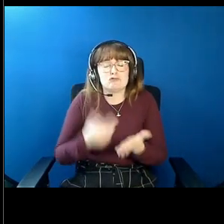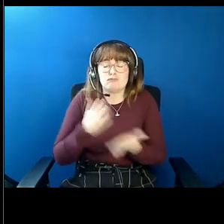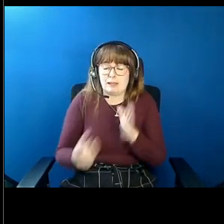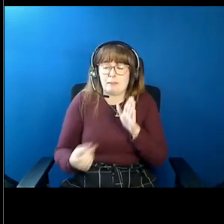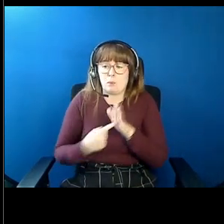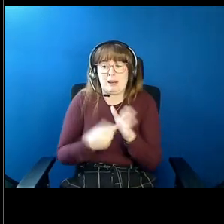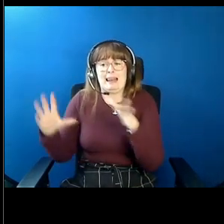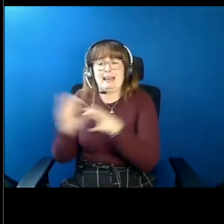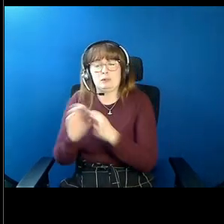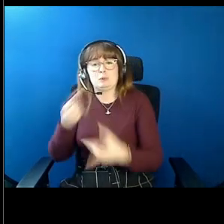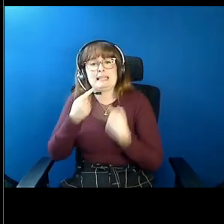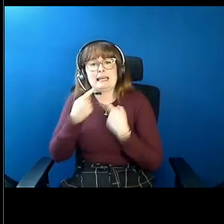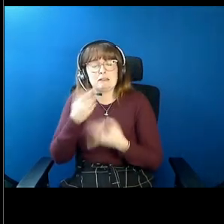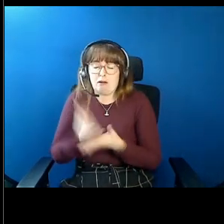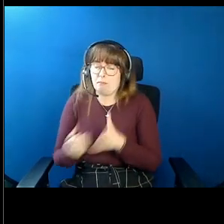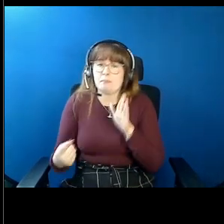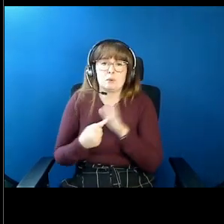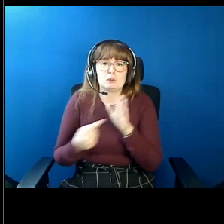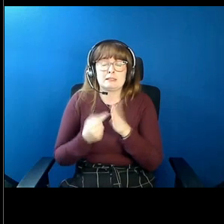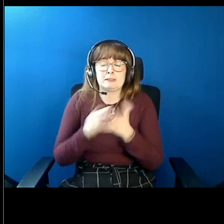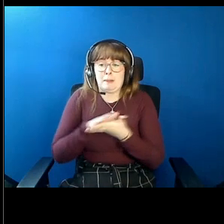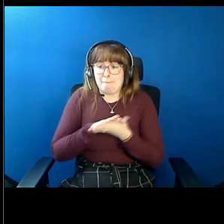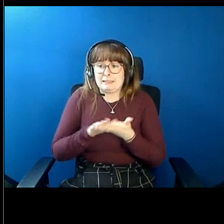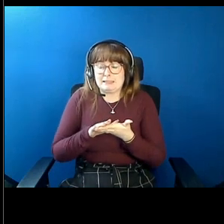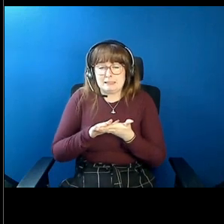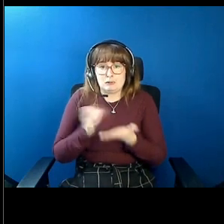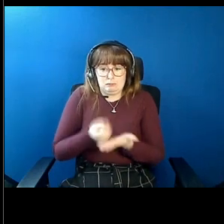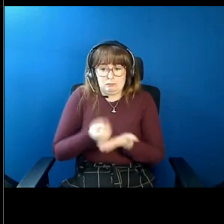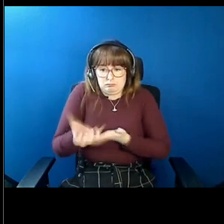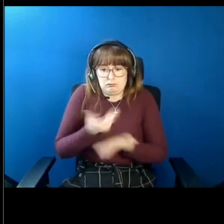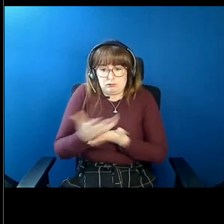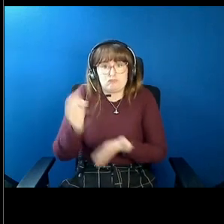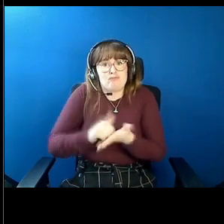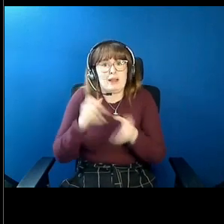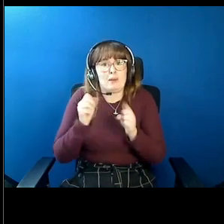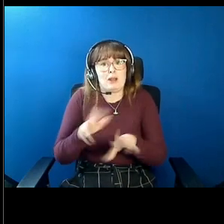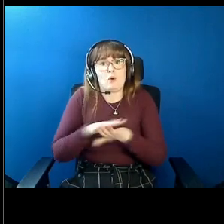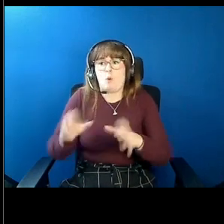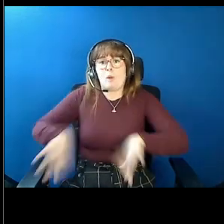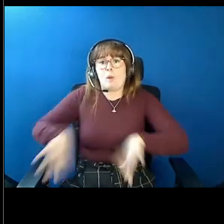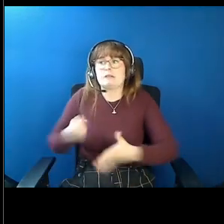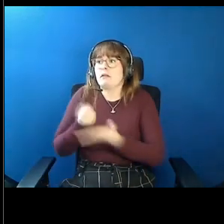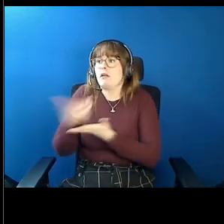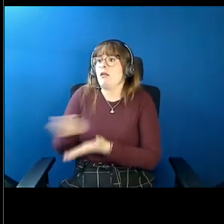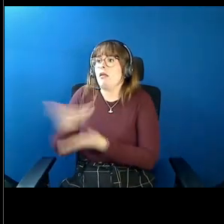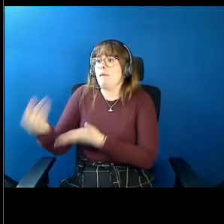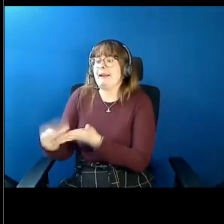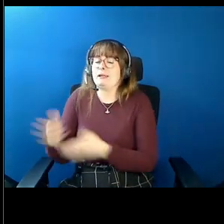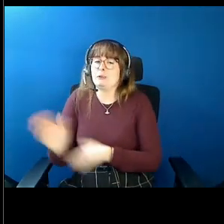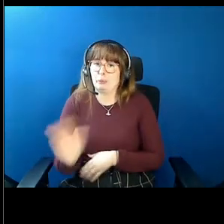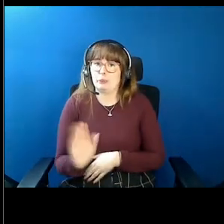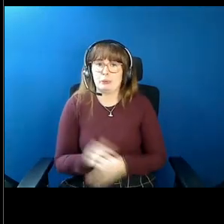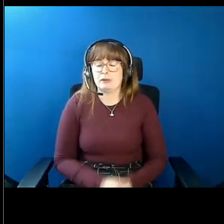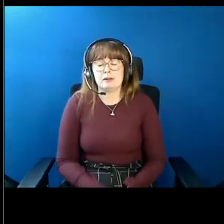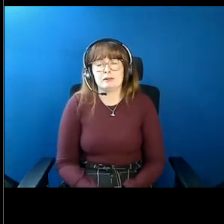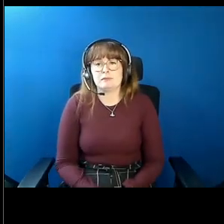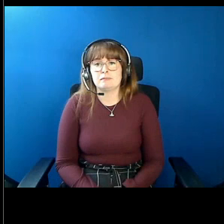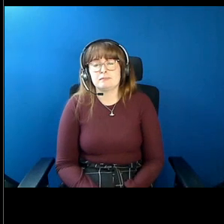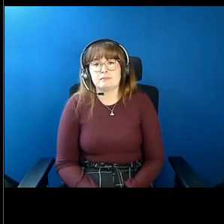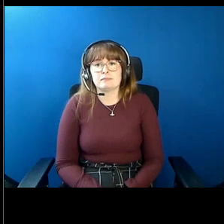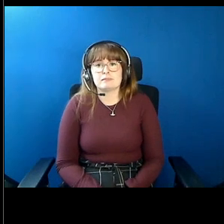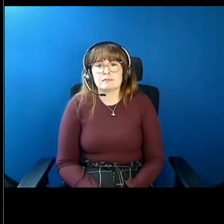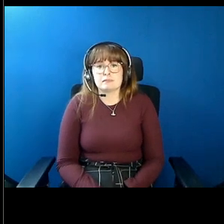absolutely essential, so that every penny is maximised and not wasted, obviously, which is what nobody wants. So I'll talk now a